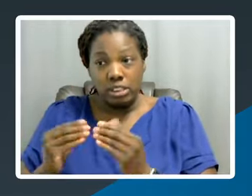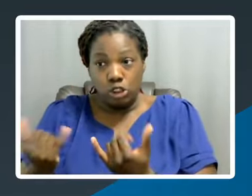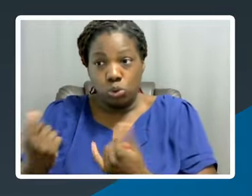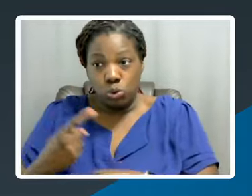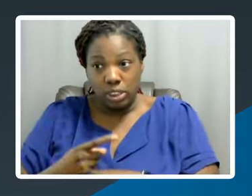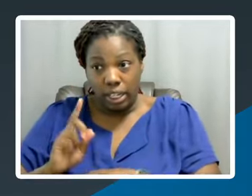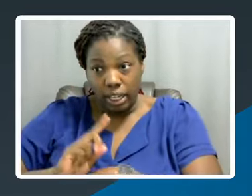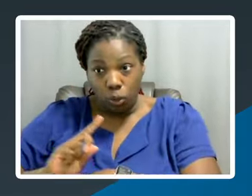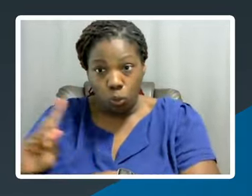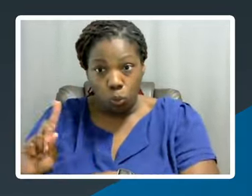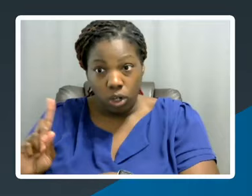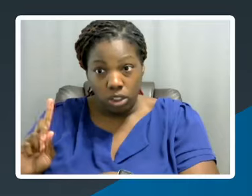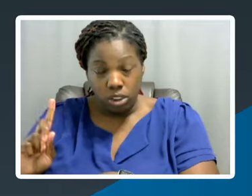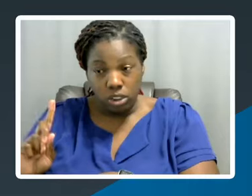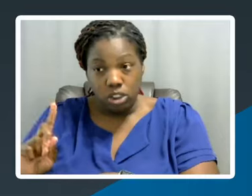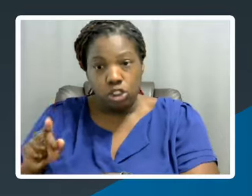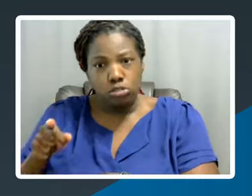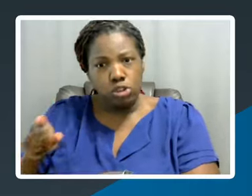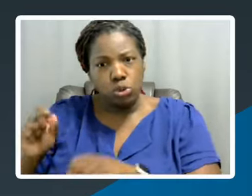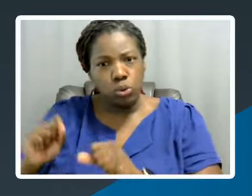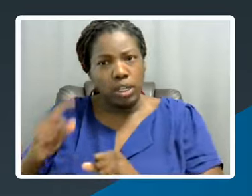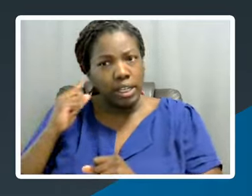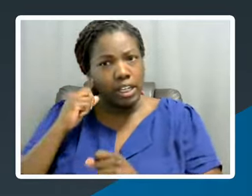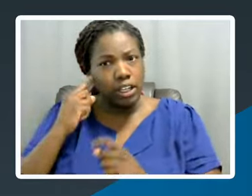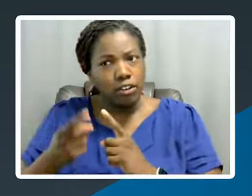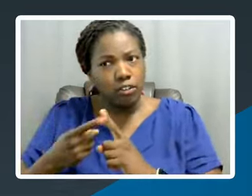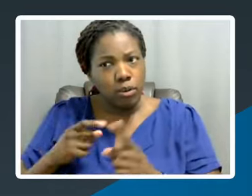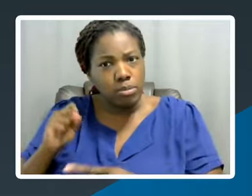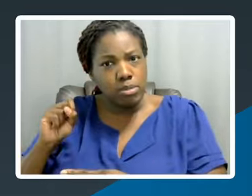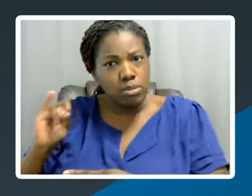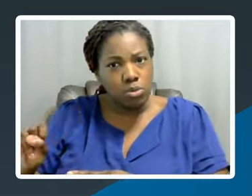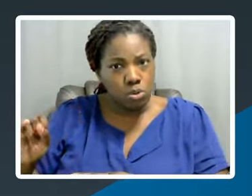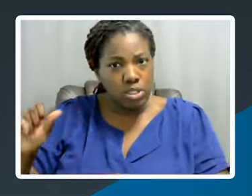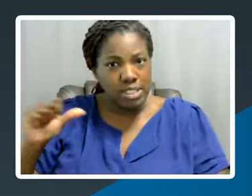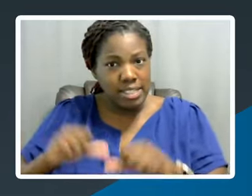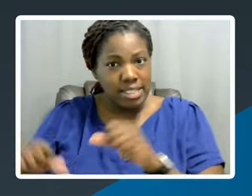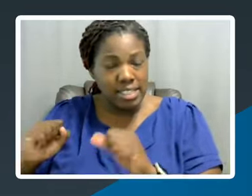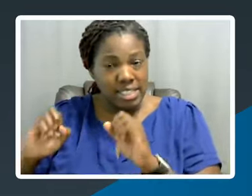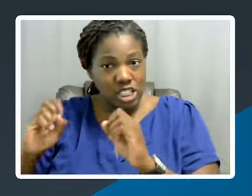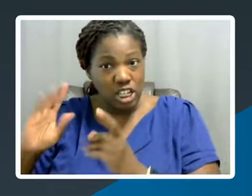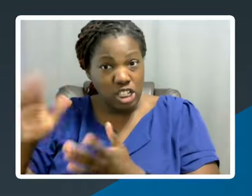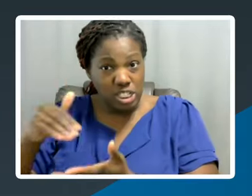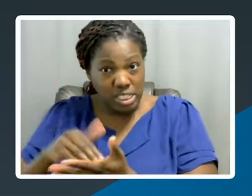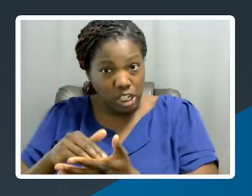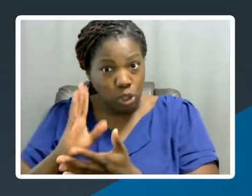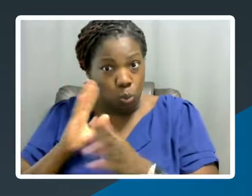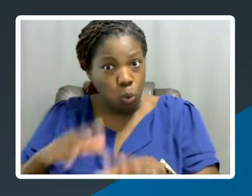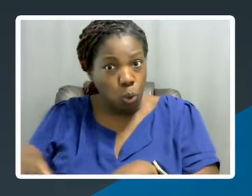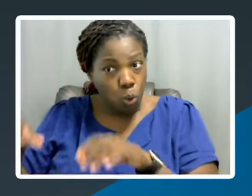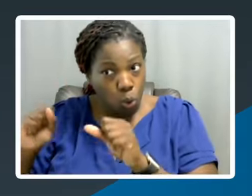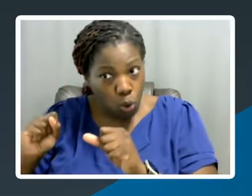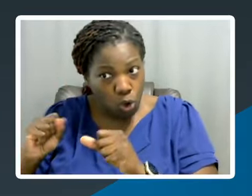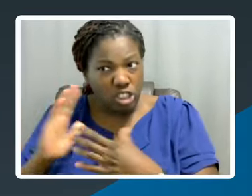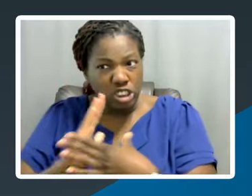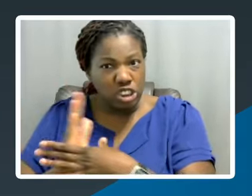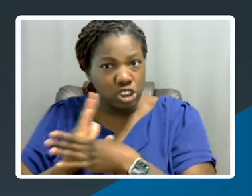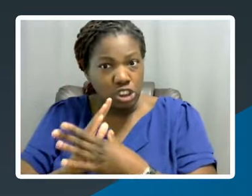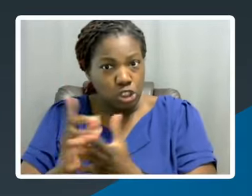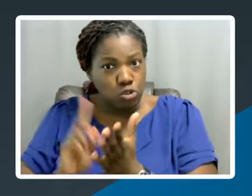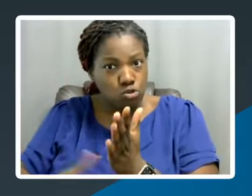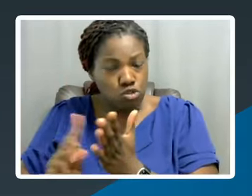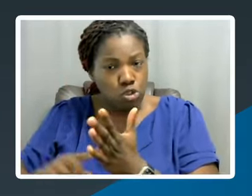1 o'clock where you can hear from our very own Smithsonian Science Education Center, who will share a research study that they did